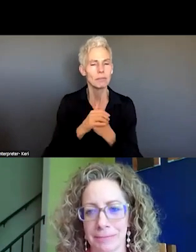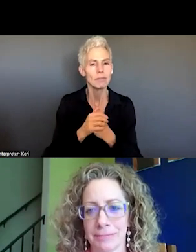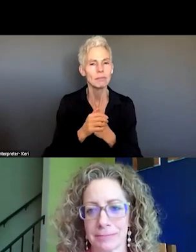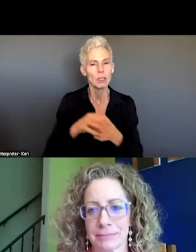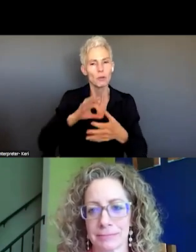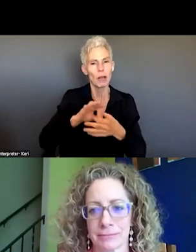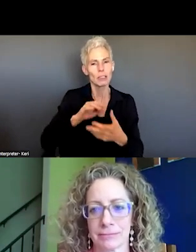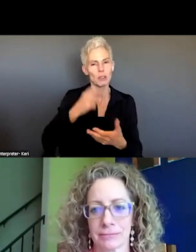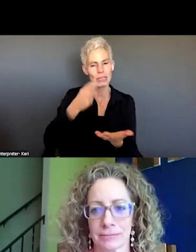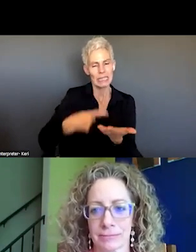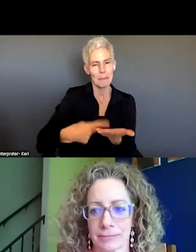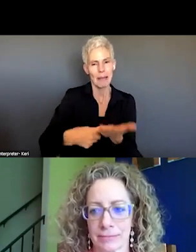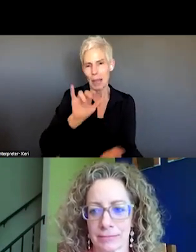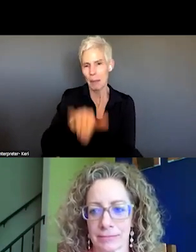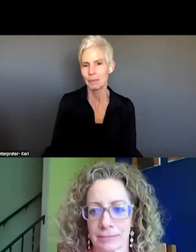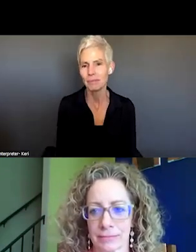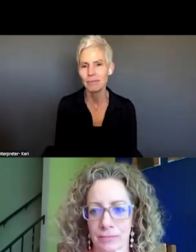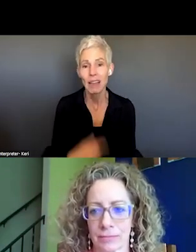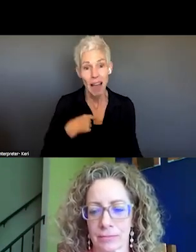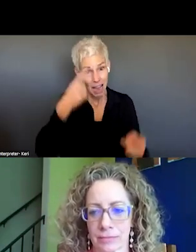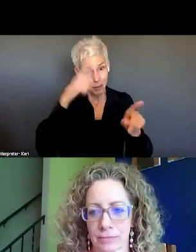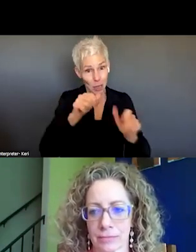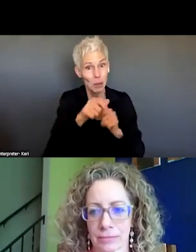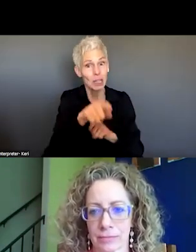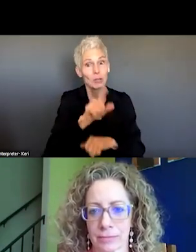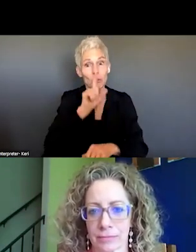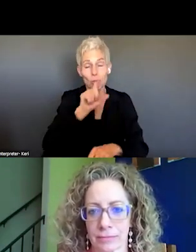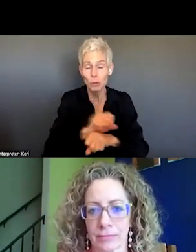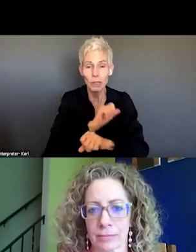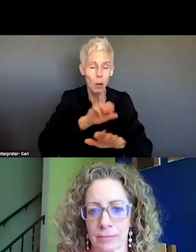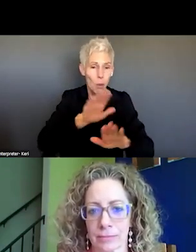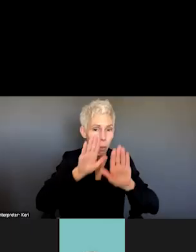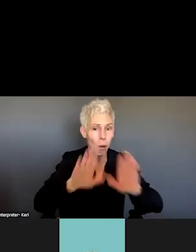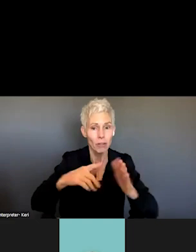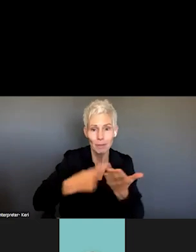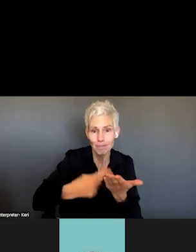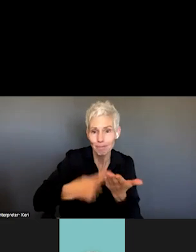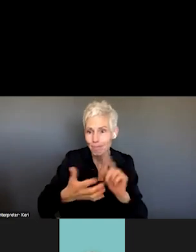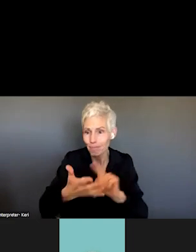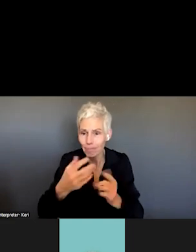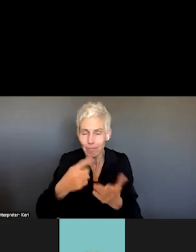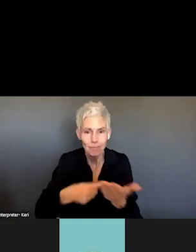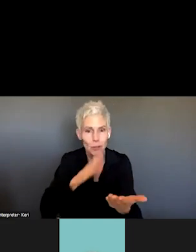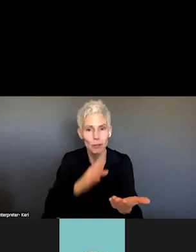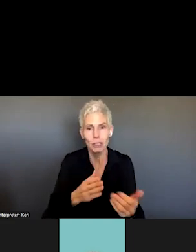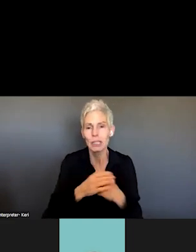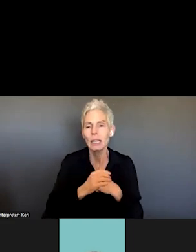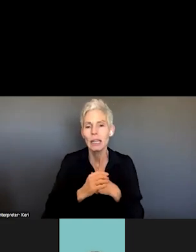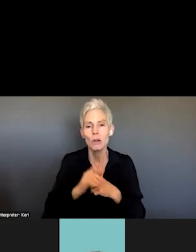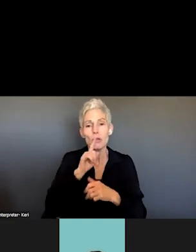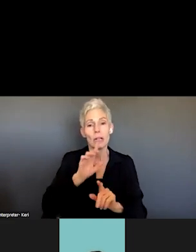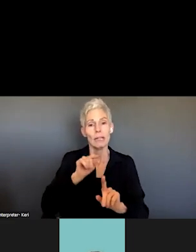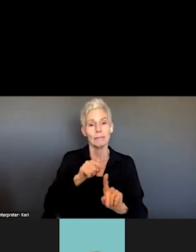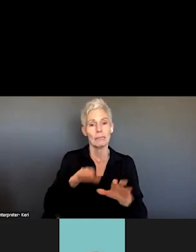debate? Well, I agree with you. I think it was a really great debate. And, I think really important that